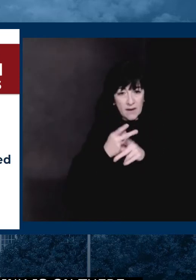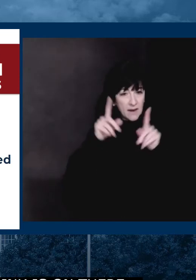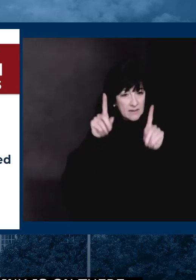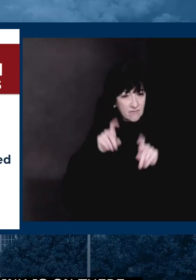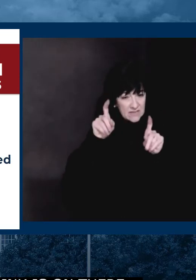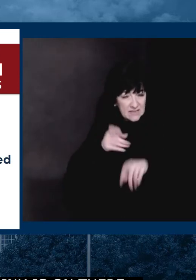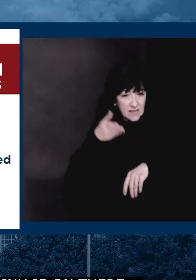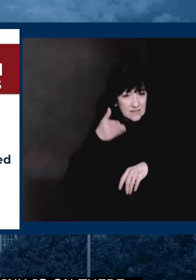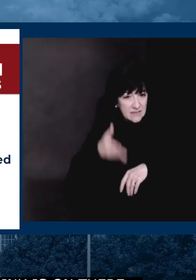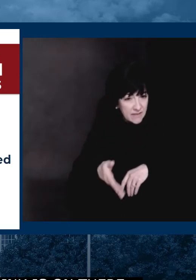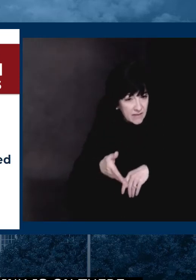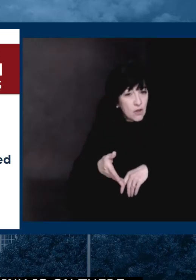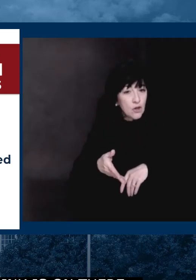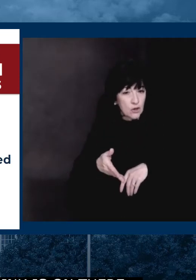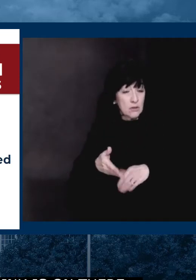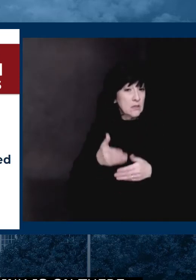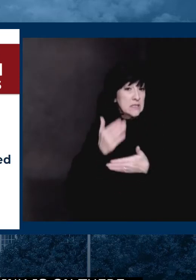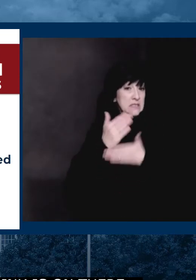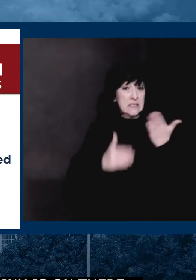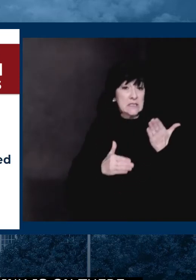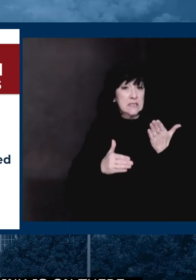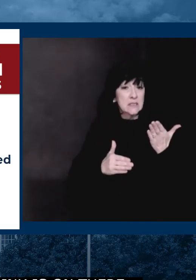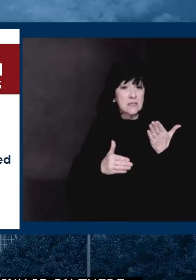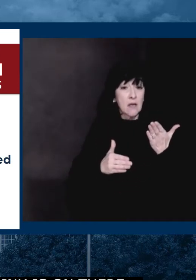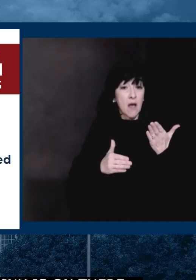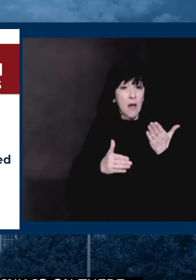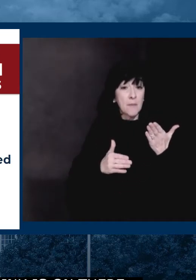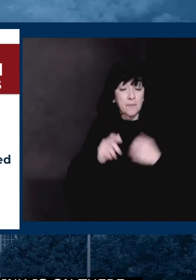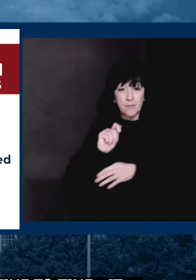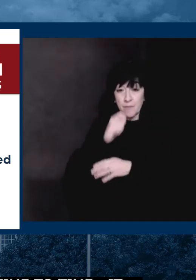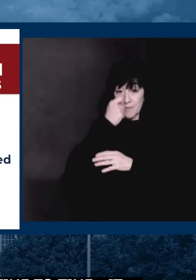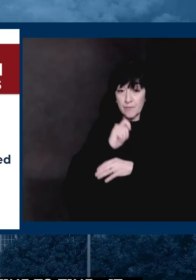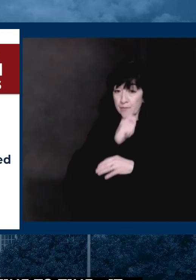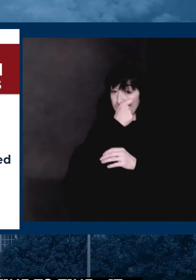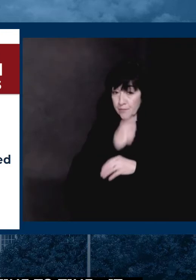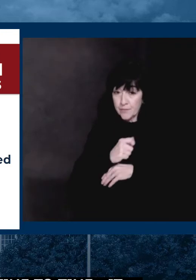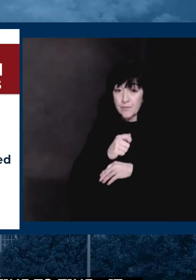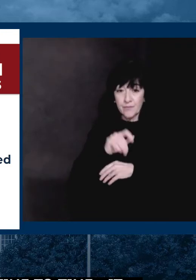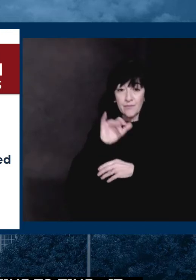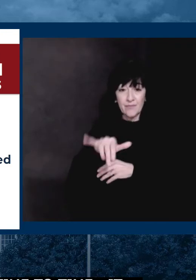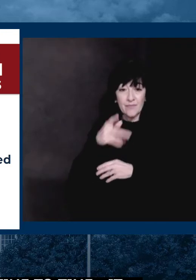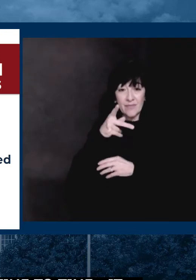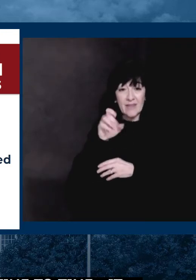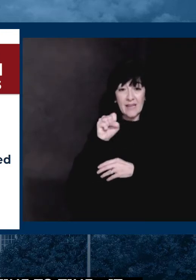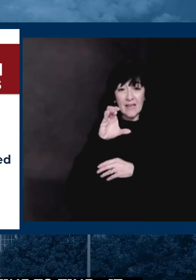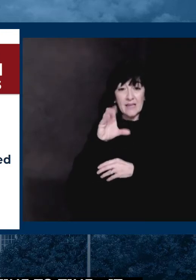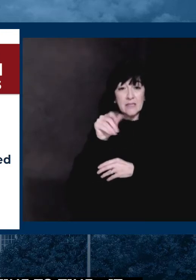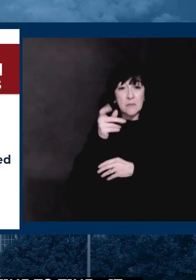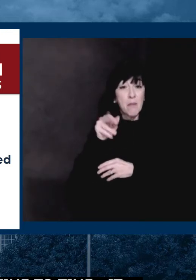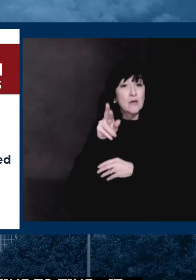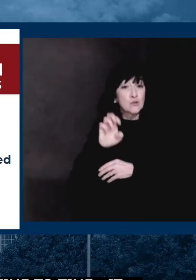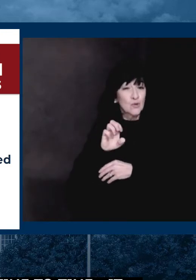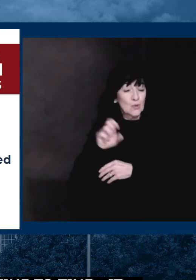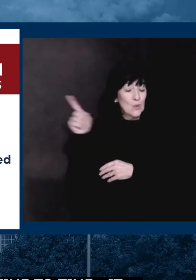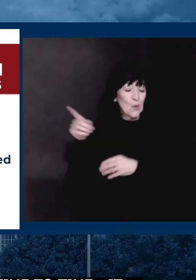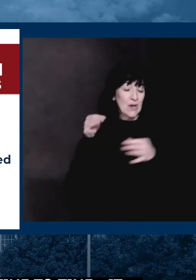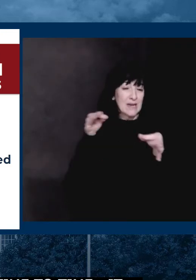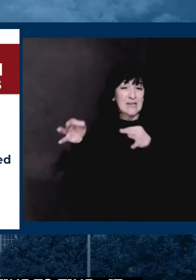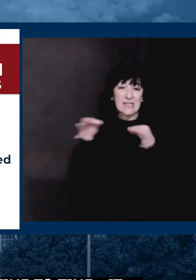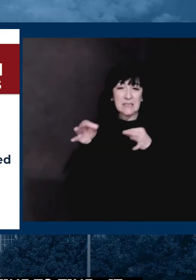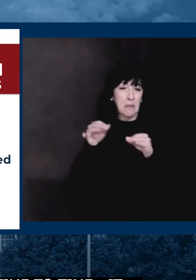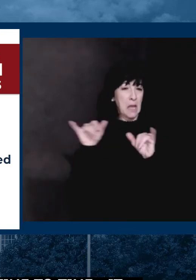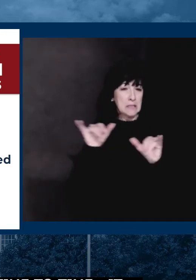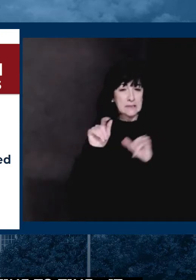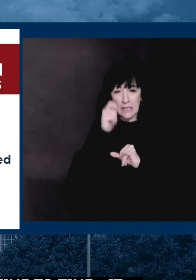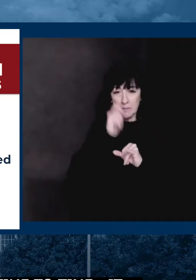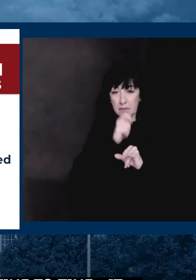the shallow nasal test that is the as Dr. Pescatore says so eloquently, is almost like picking your nose. The deep nasal test,